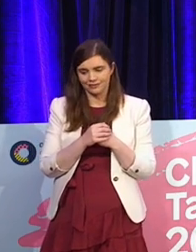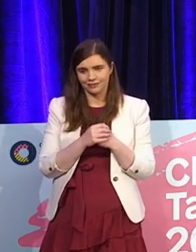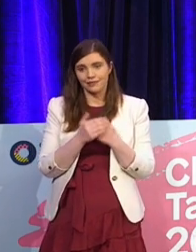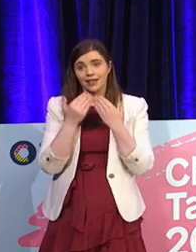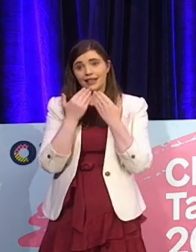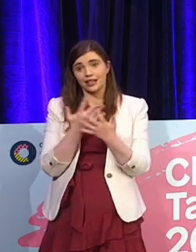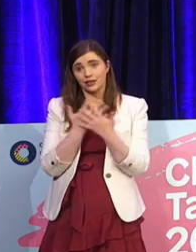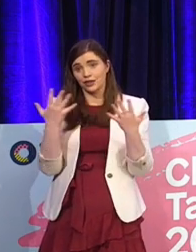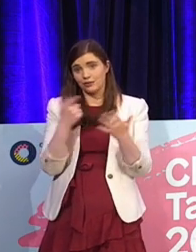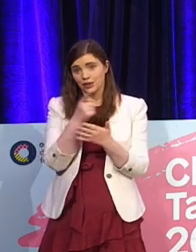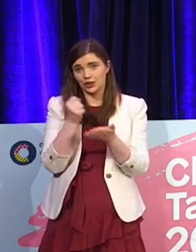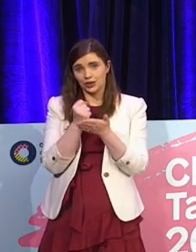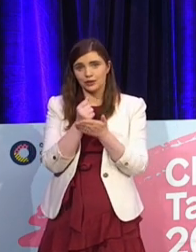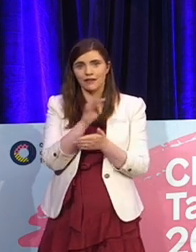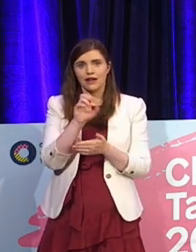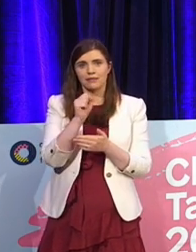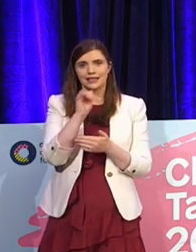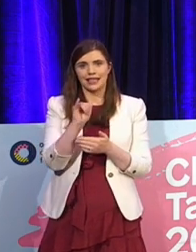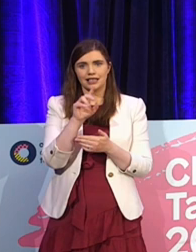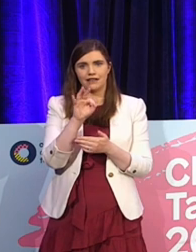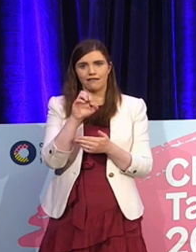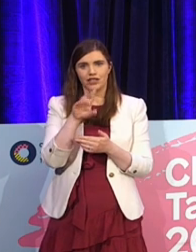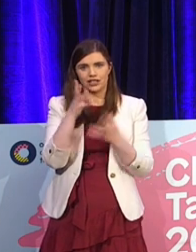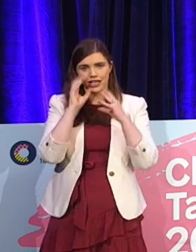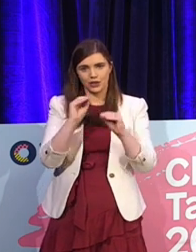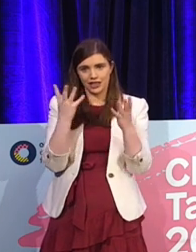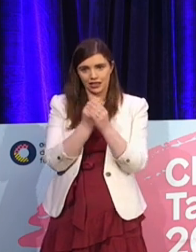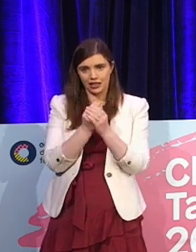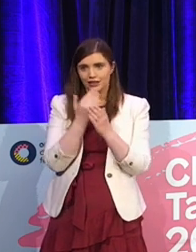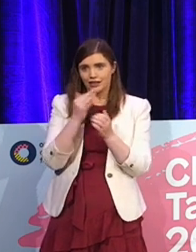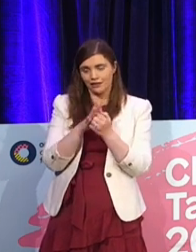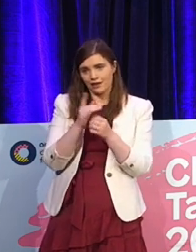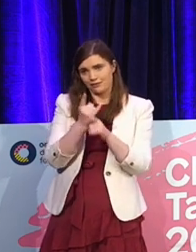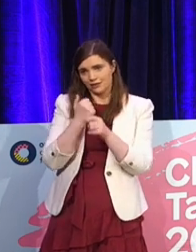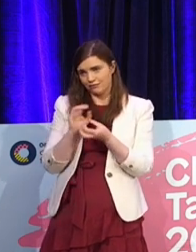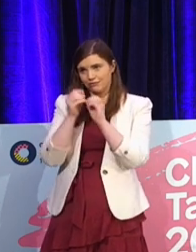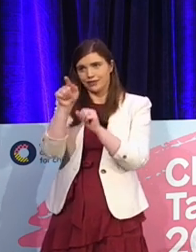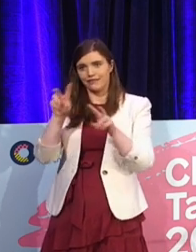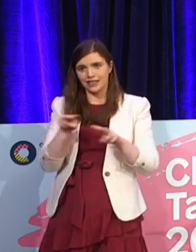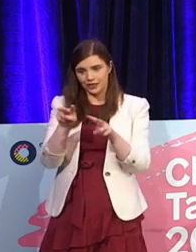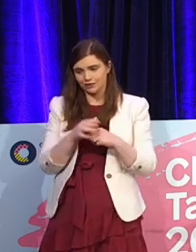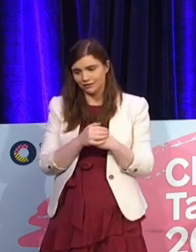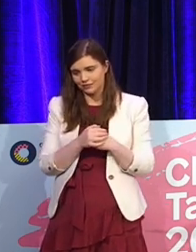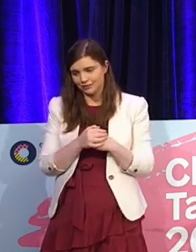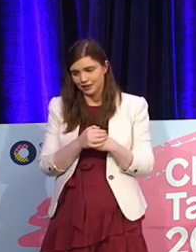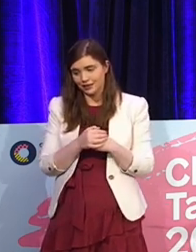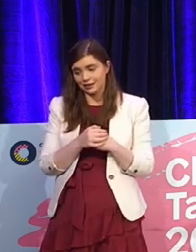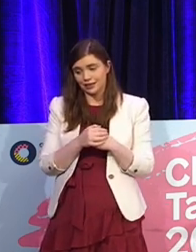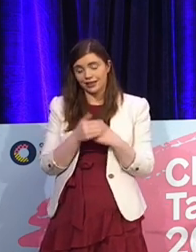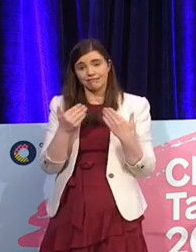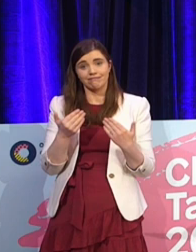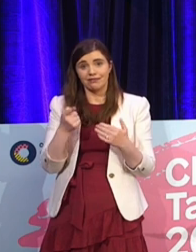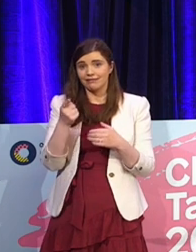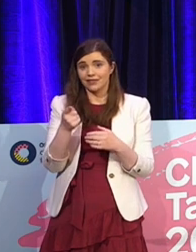Thank you so much to the students of Sandyford Educate Together for helping us put together that video. That was so great. Well done. Incredible. Folks, that brings us